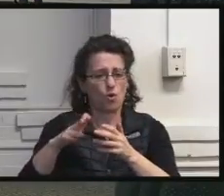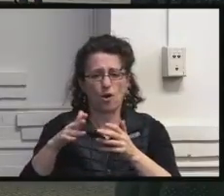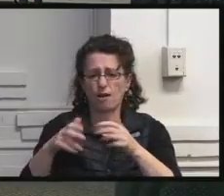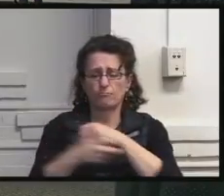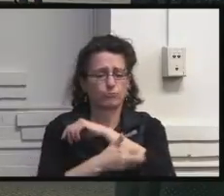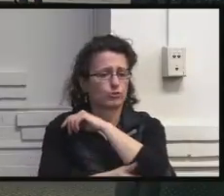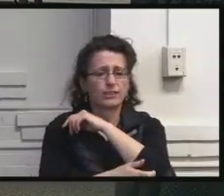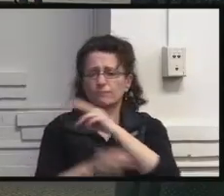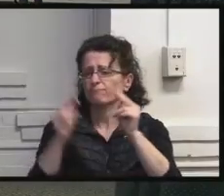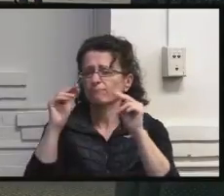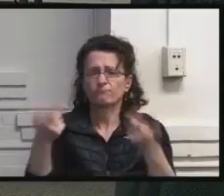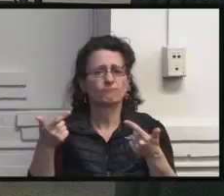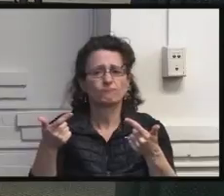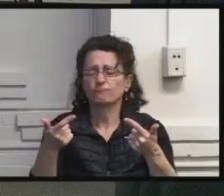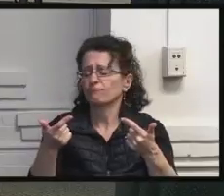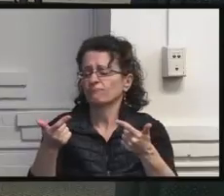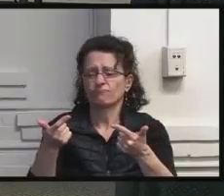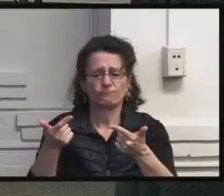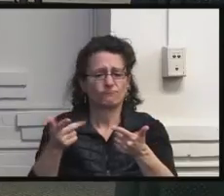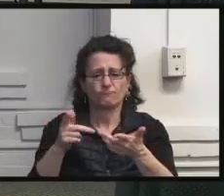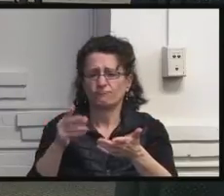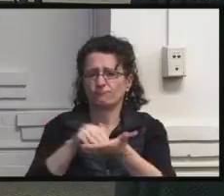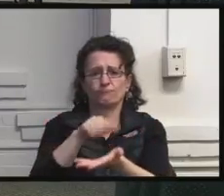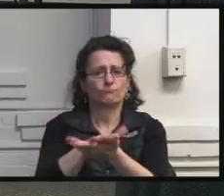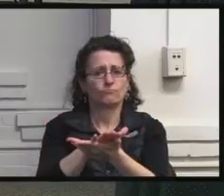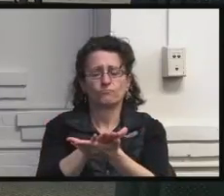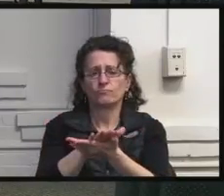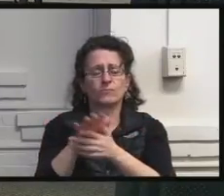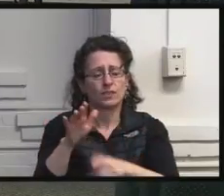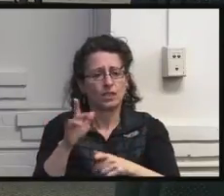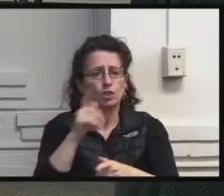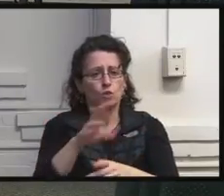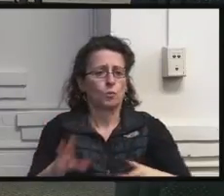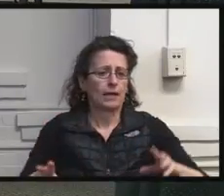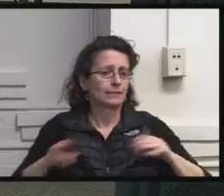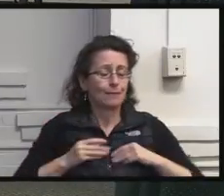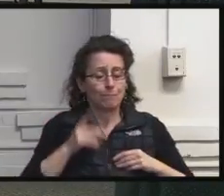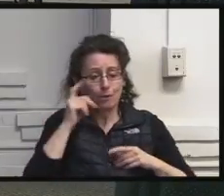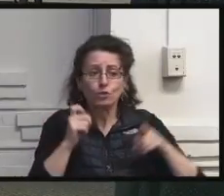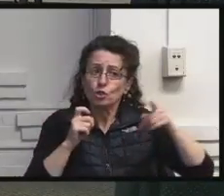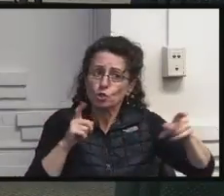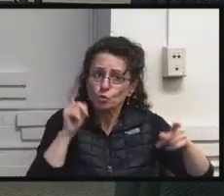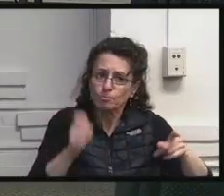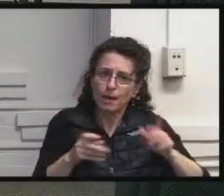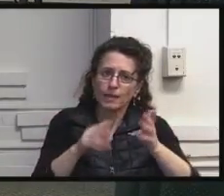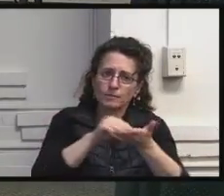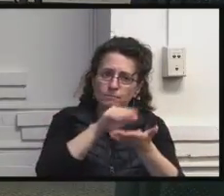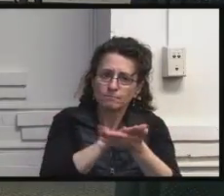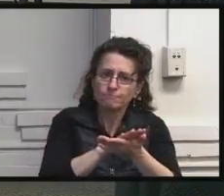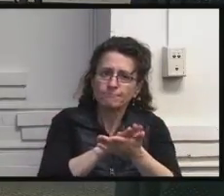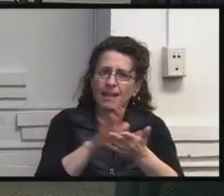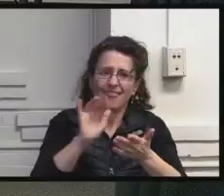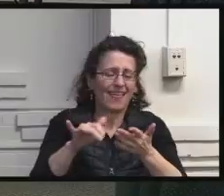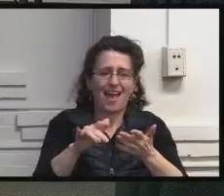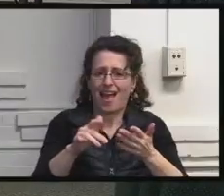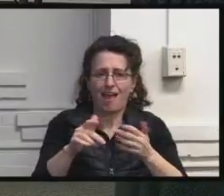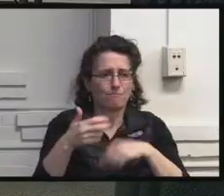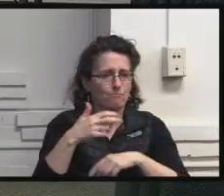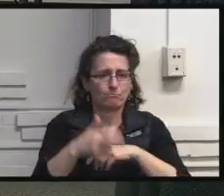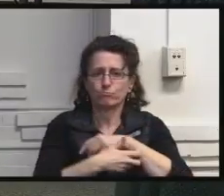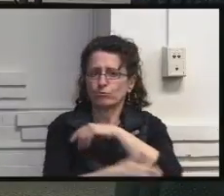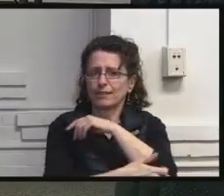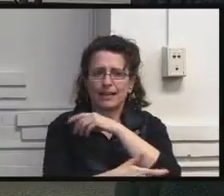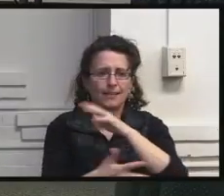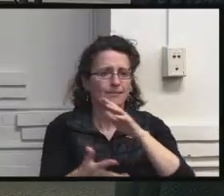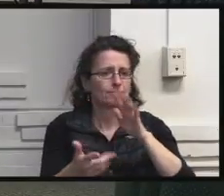condemn on behalf of the project because the state can't condemn on behalf of the town. So those are the two things that that document does. Once you